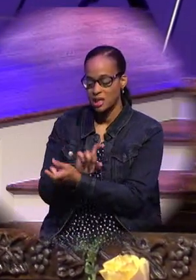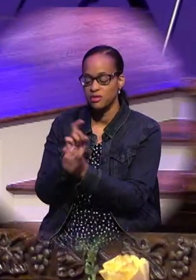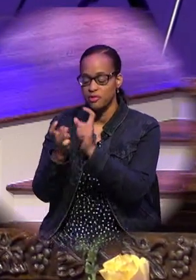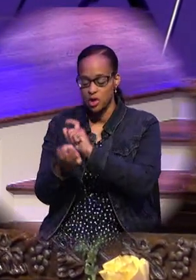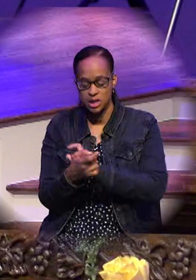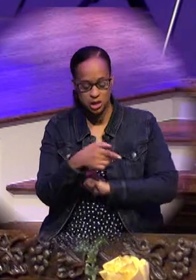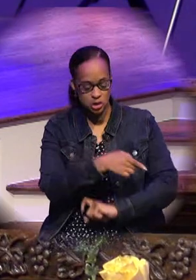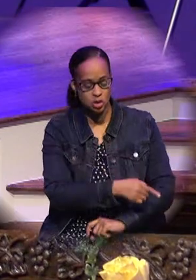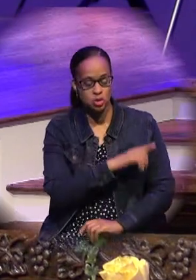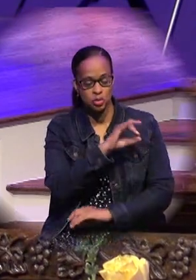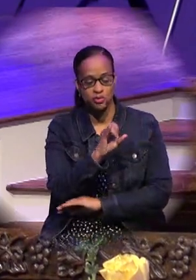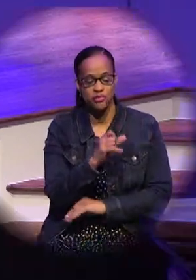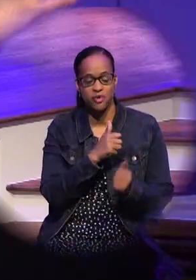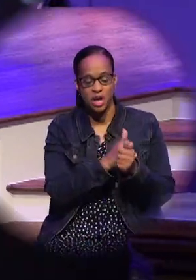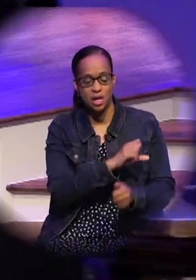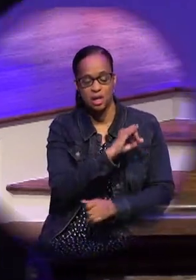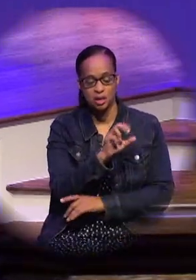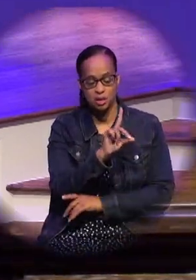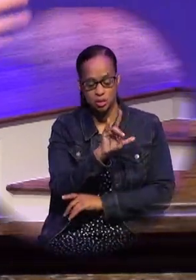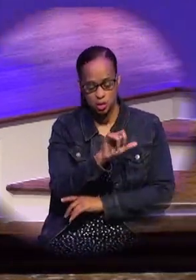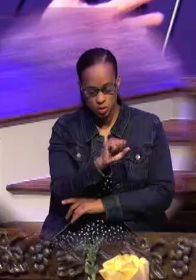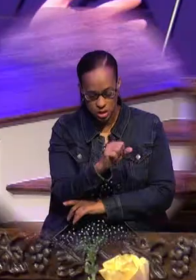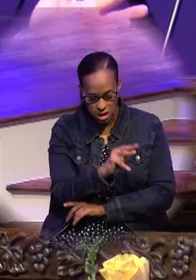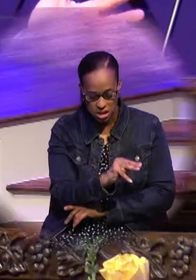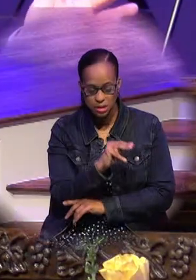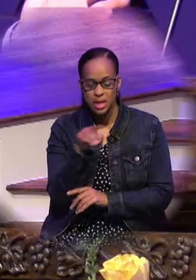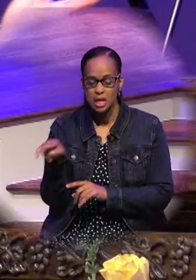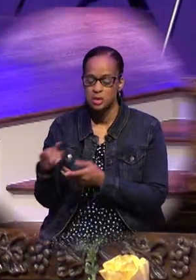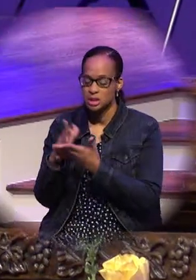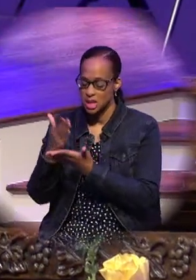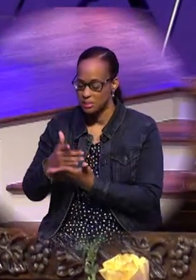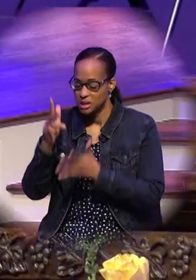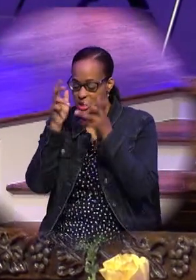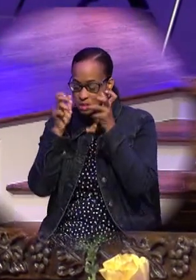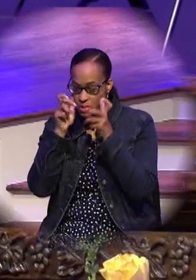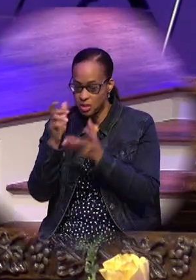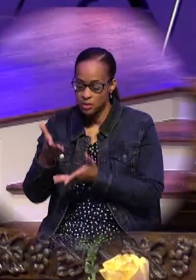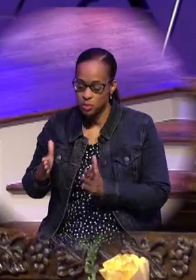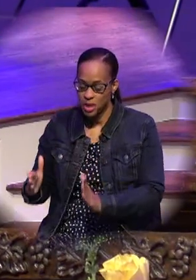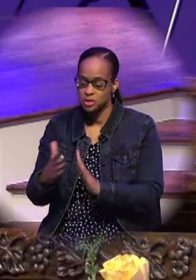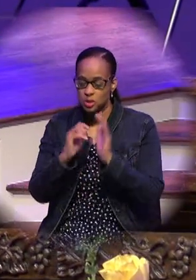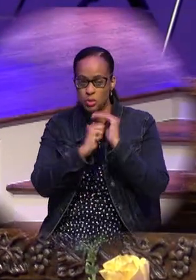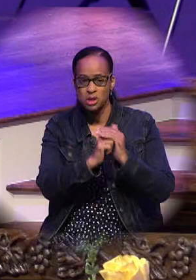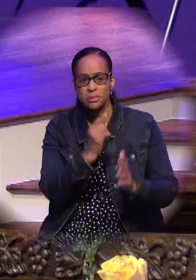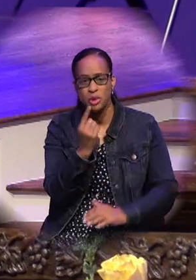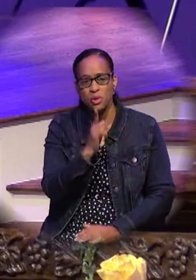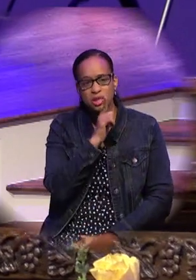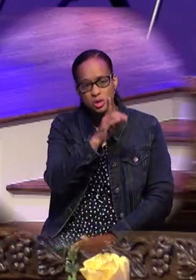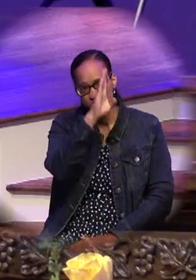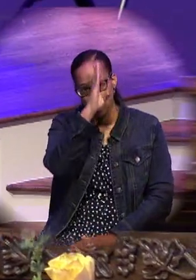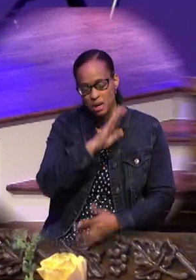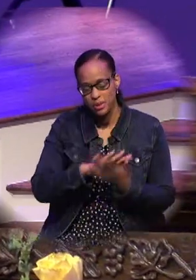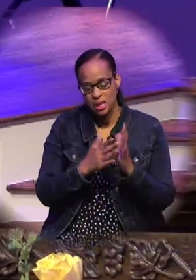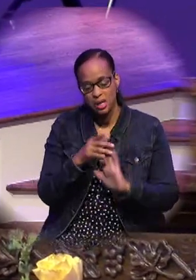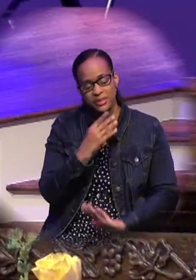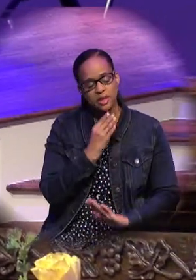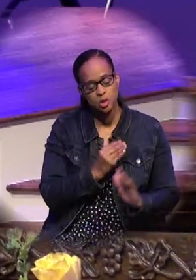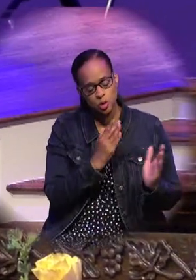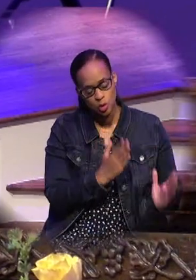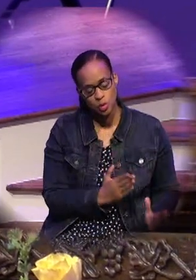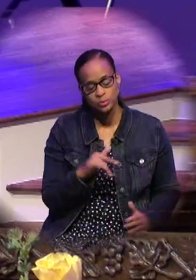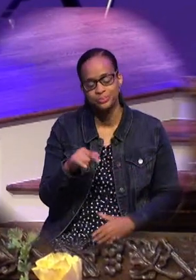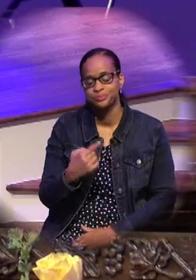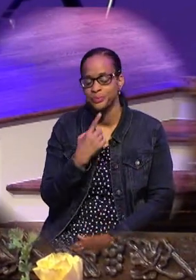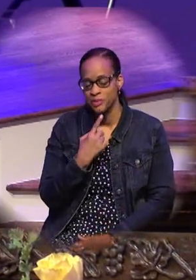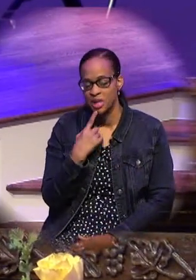to Judaism. If a Gentile had moved from his pagan ways of living to worship the one true God and become a Jew, they might say he had